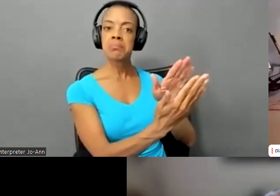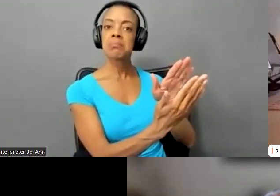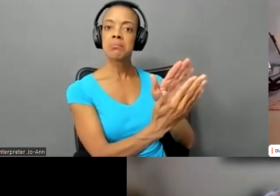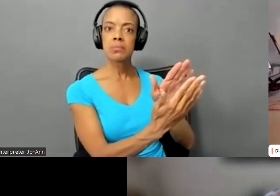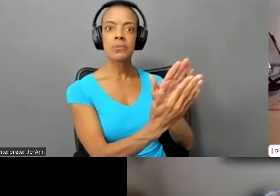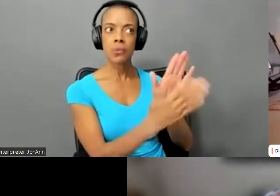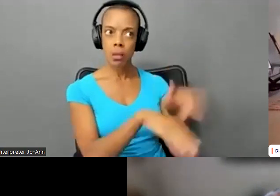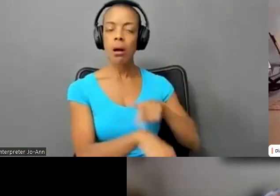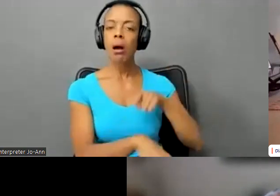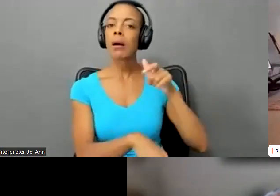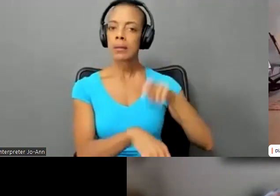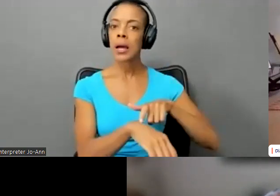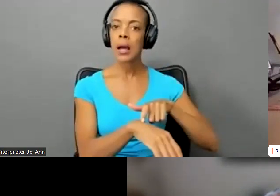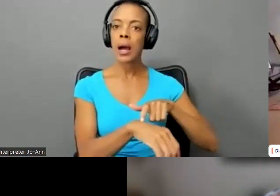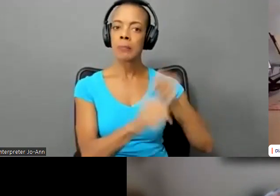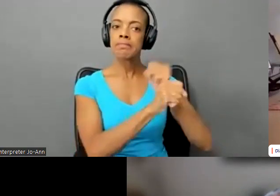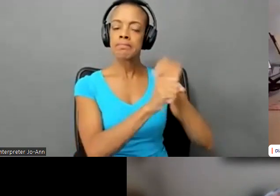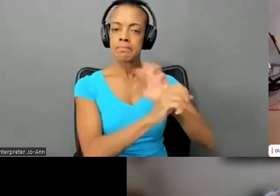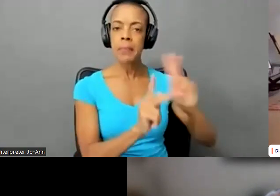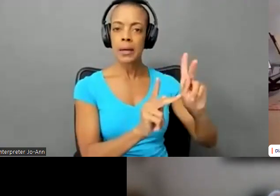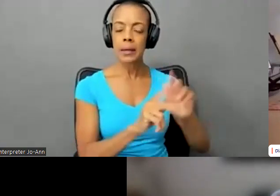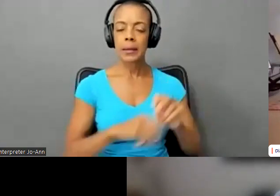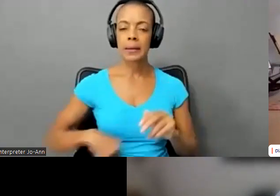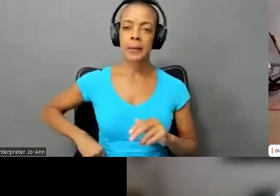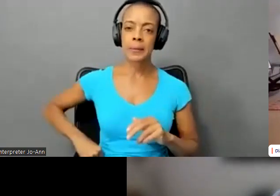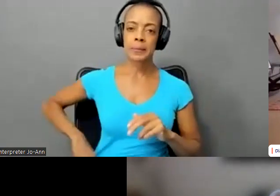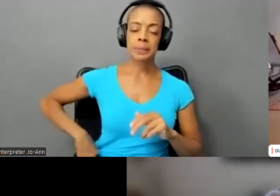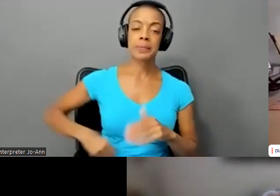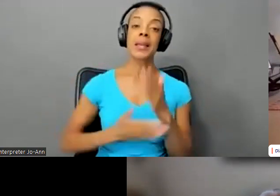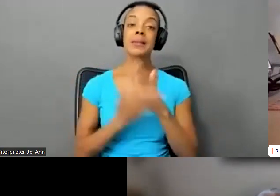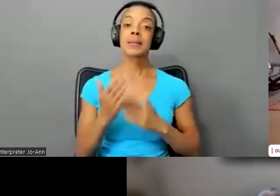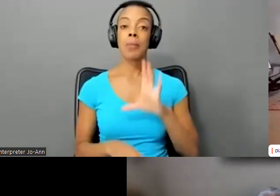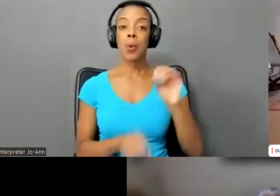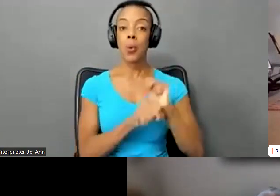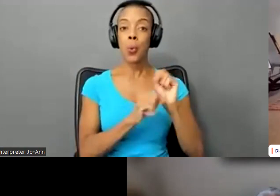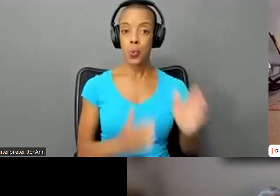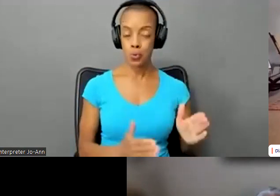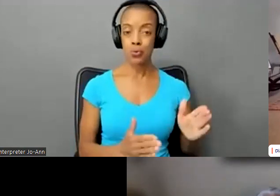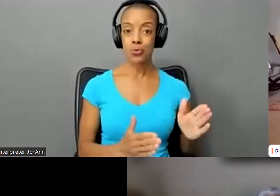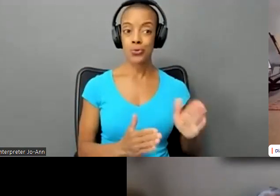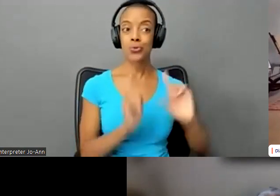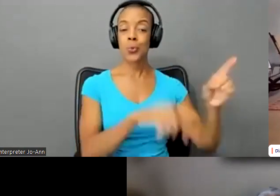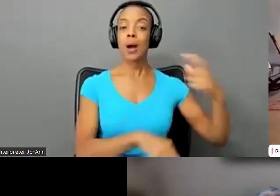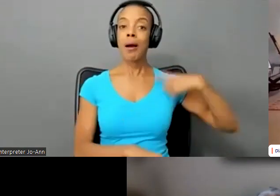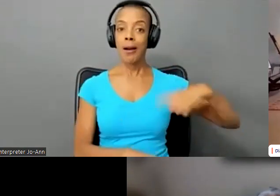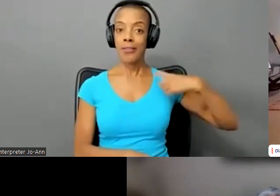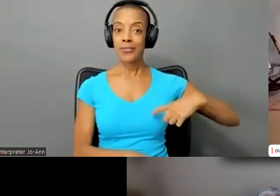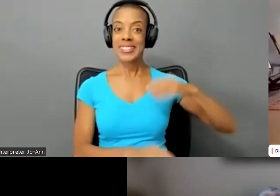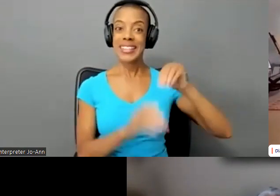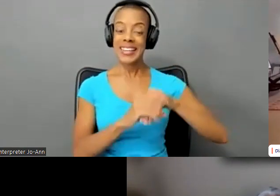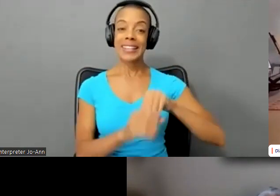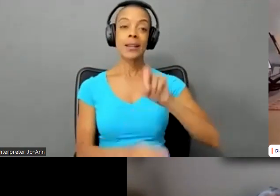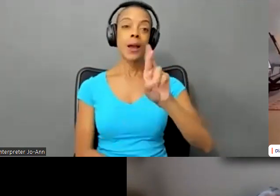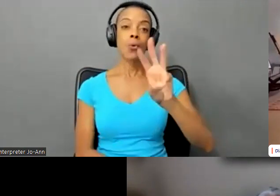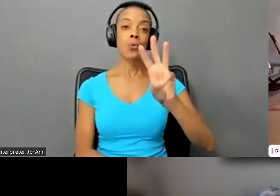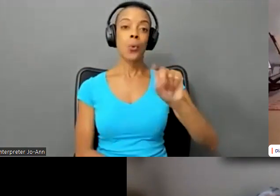long time. Some of my colleagues right now are at the Women Deliver conference in Rwanda, which is,